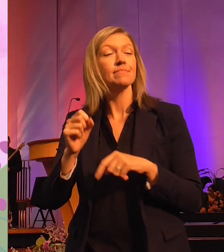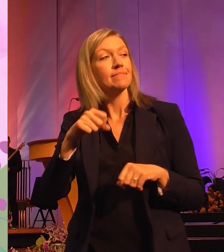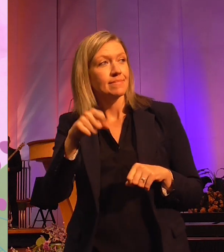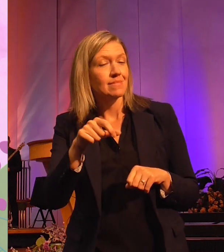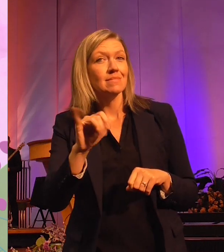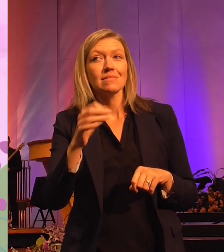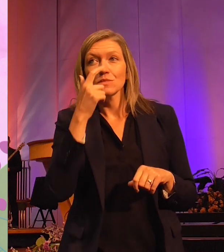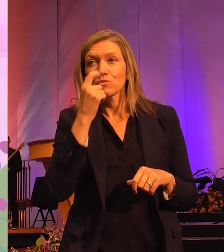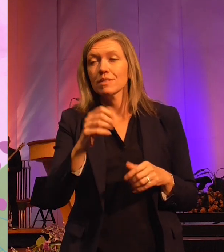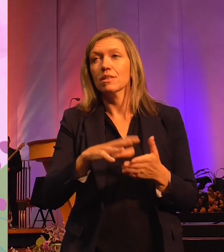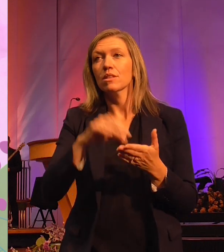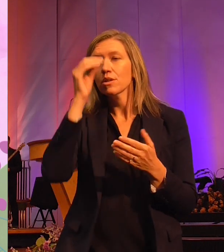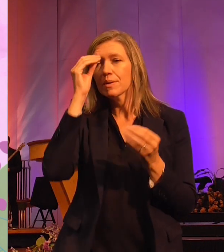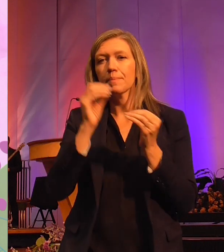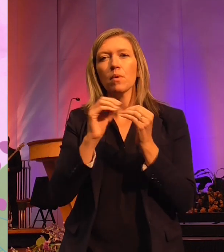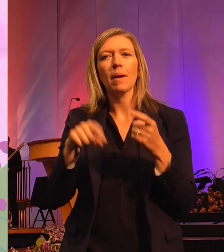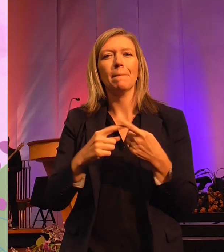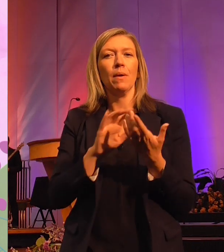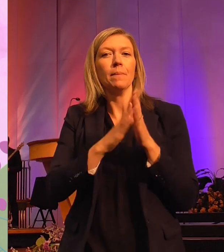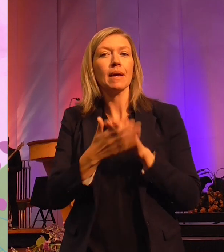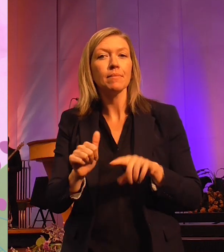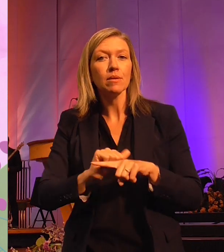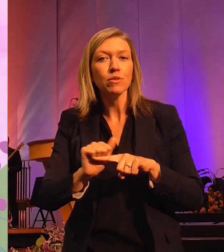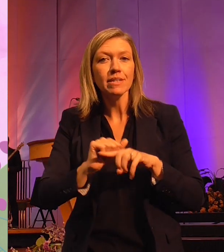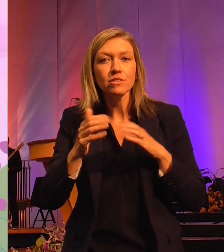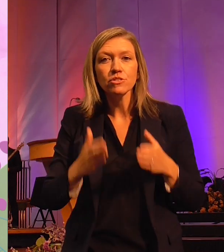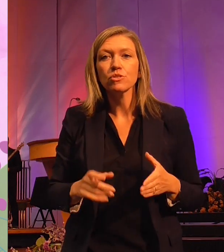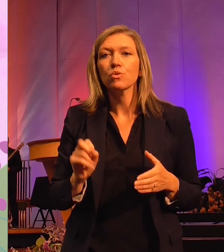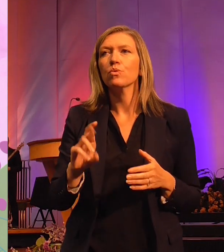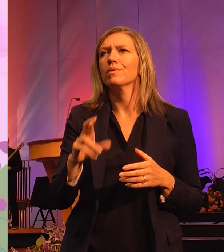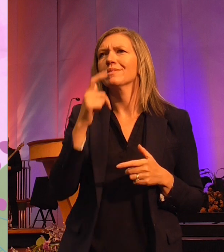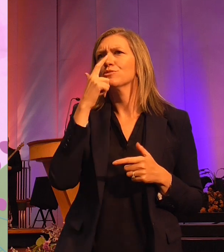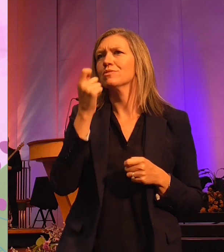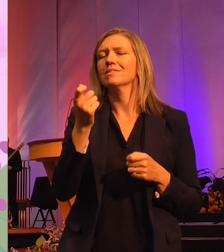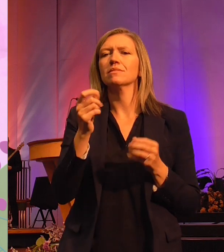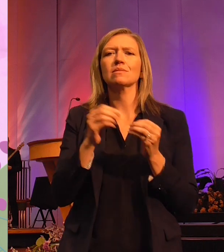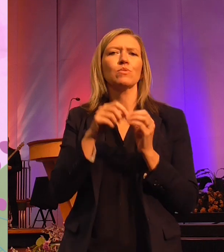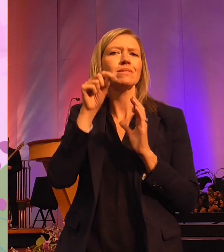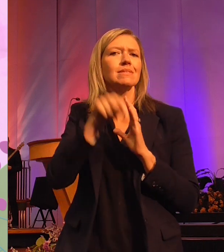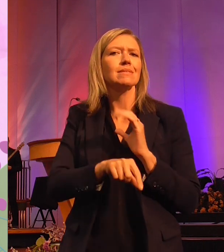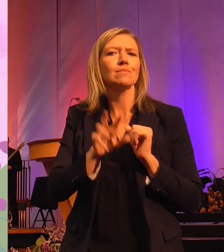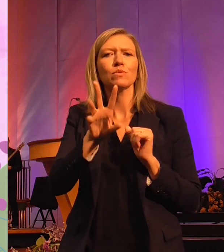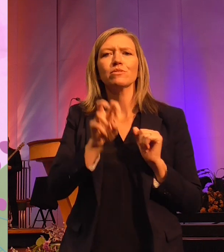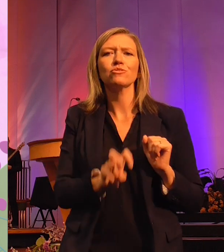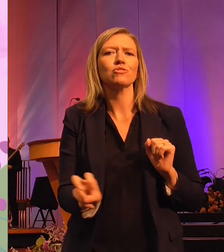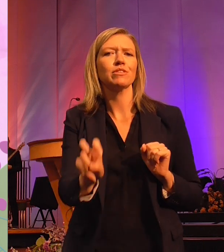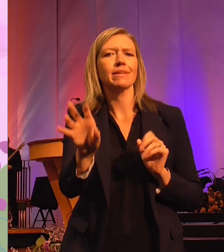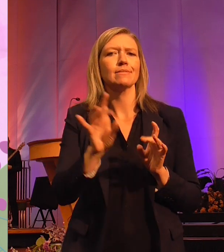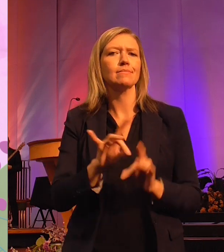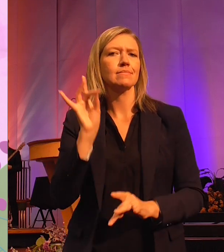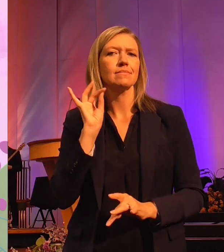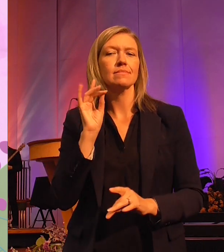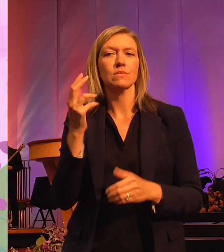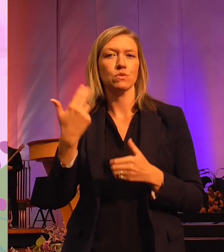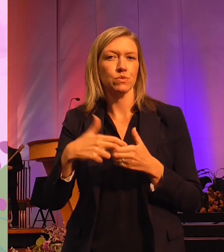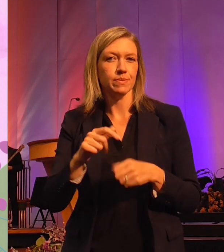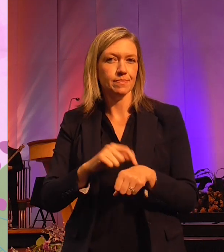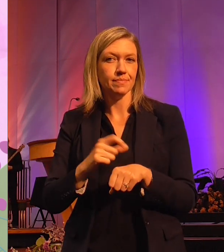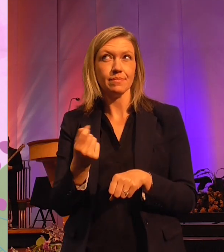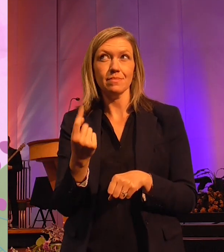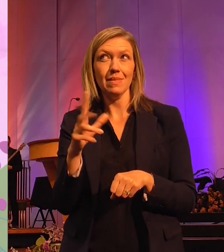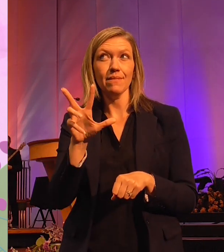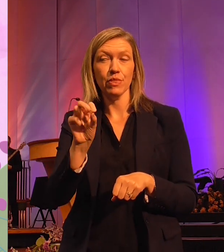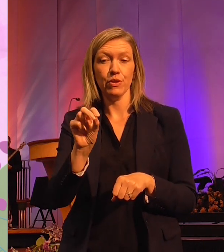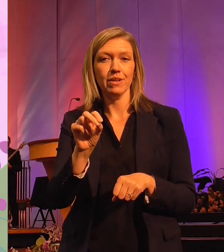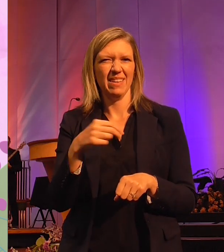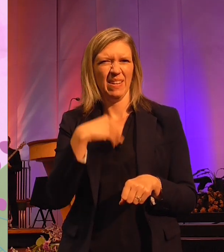in learning more about becoming a practitioner, or if you're interested in just deepening your journey, your spiritual journey, join me at 11:30. I